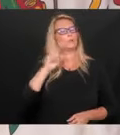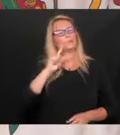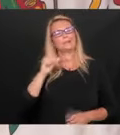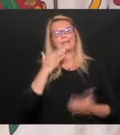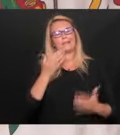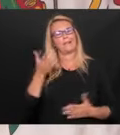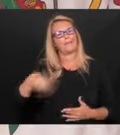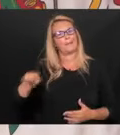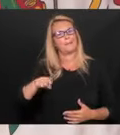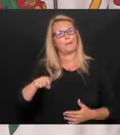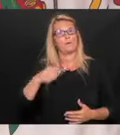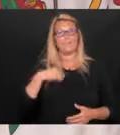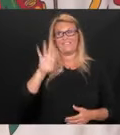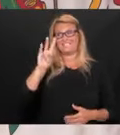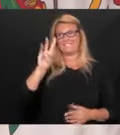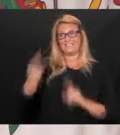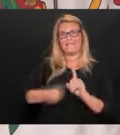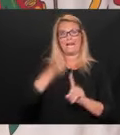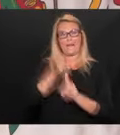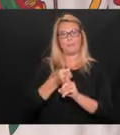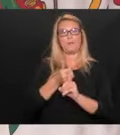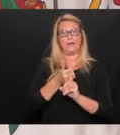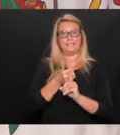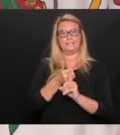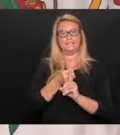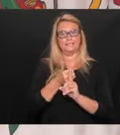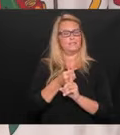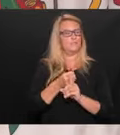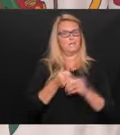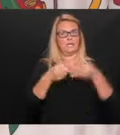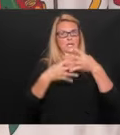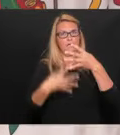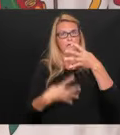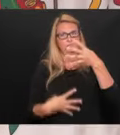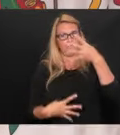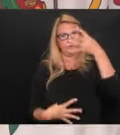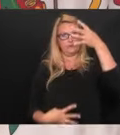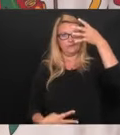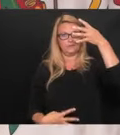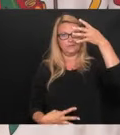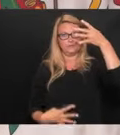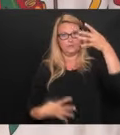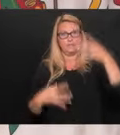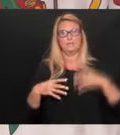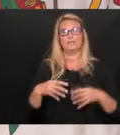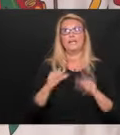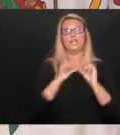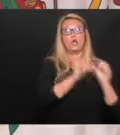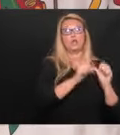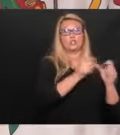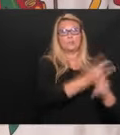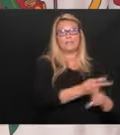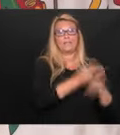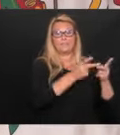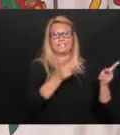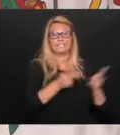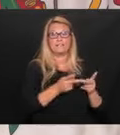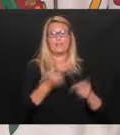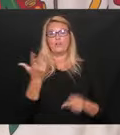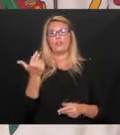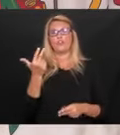have 17 outbreaks now. It just keeps growing and growing. In our long-term care facilities, we have